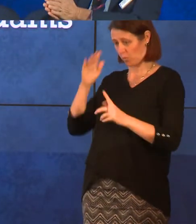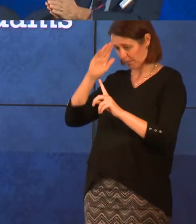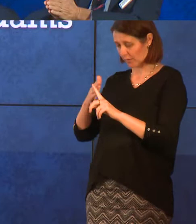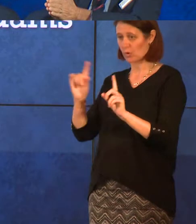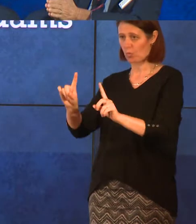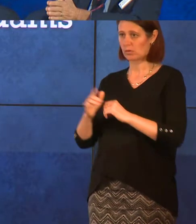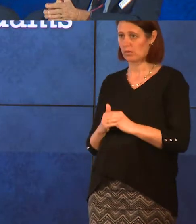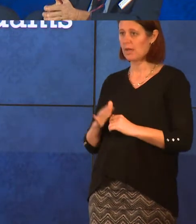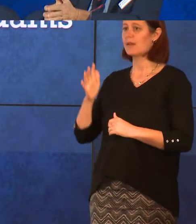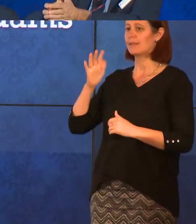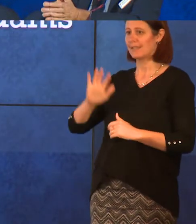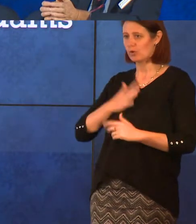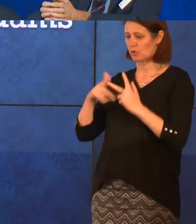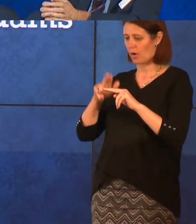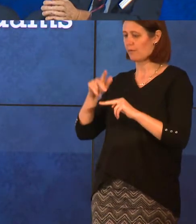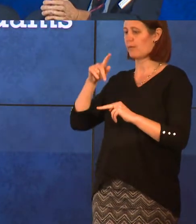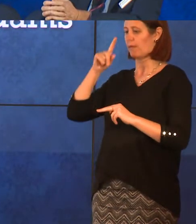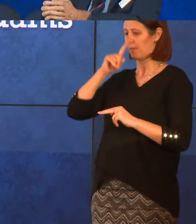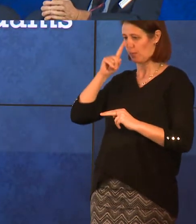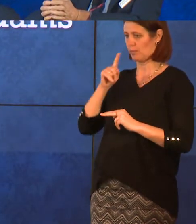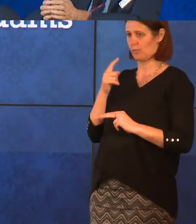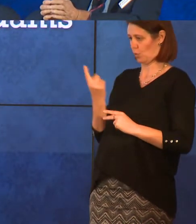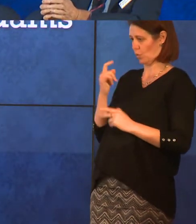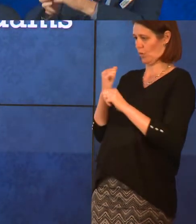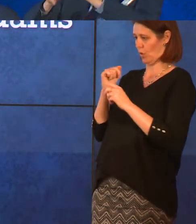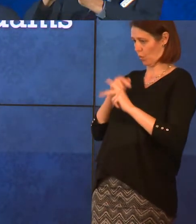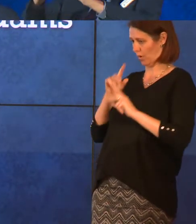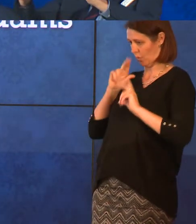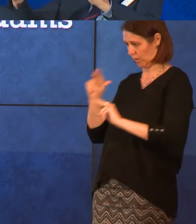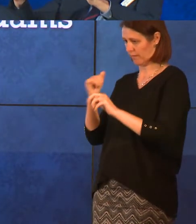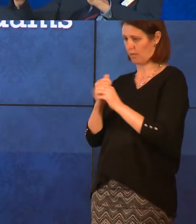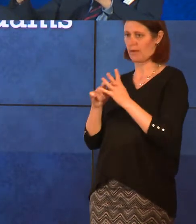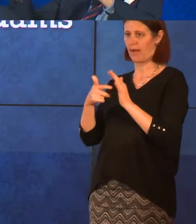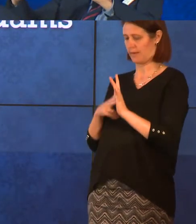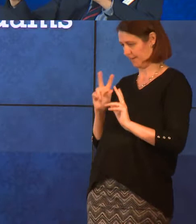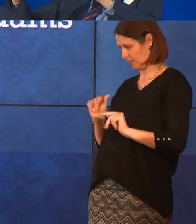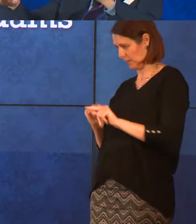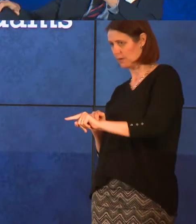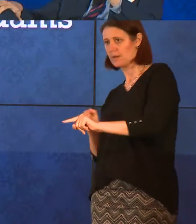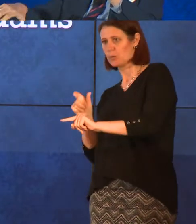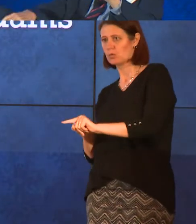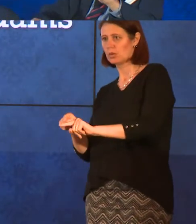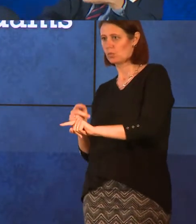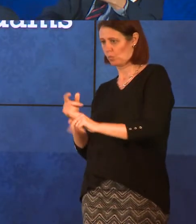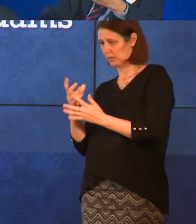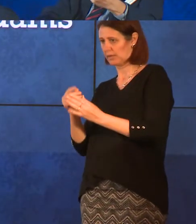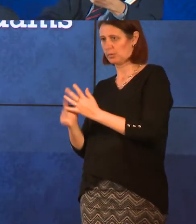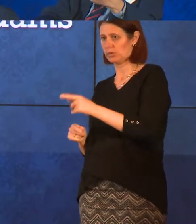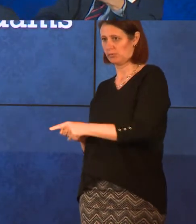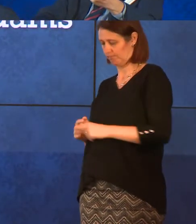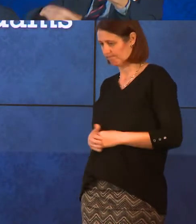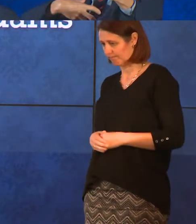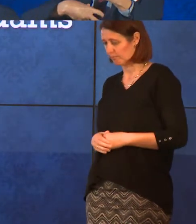the interests of the person for whom we are guardian. So we will have to make a decision in each case what